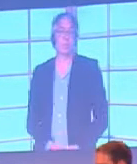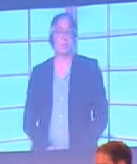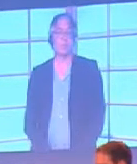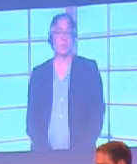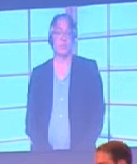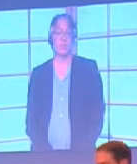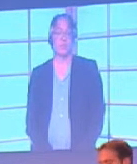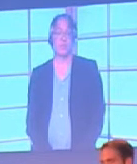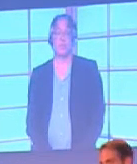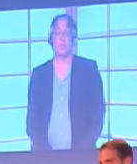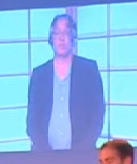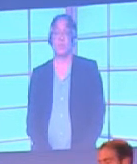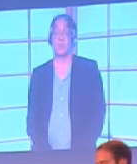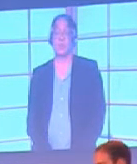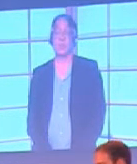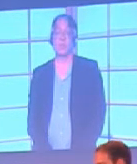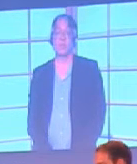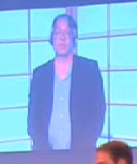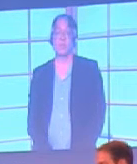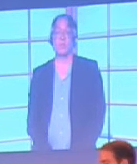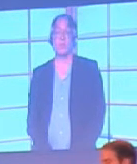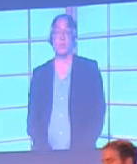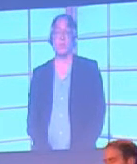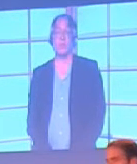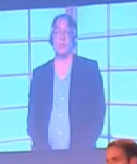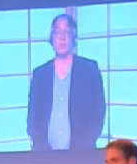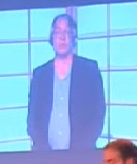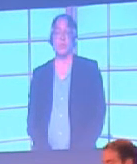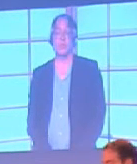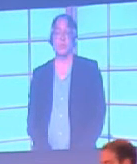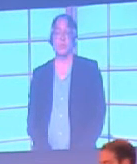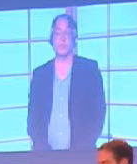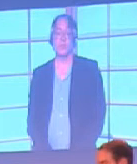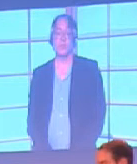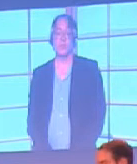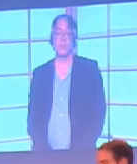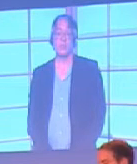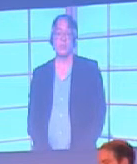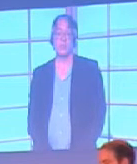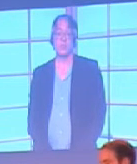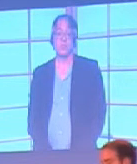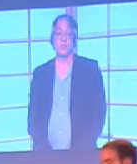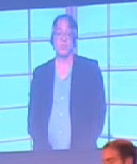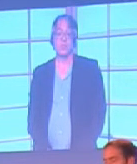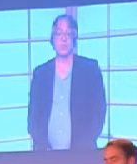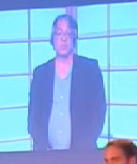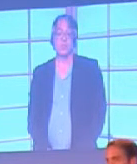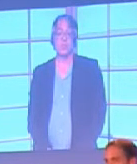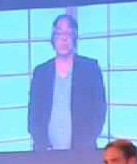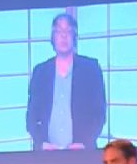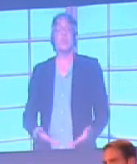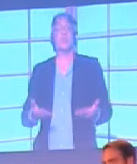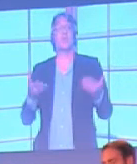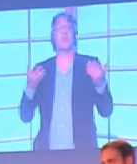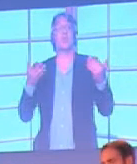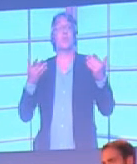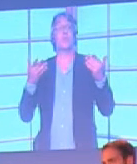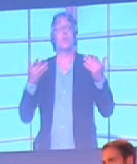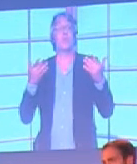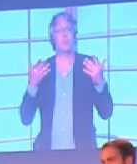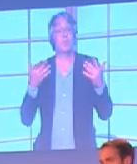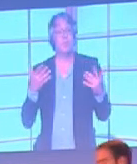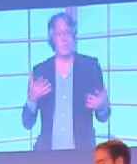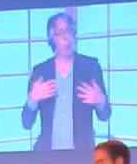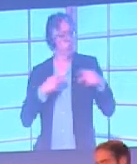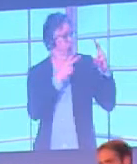So, once the framework is done, here again, how do we proceed in order